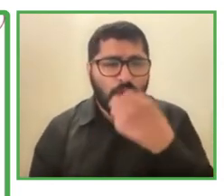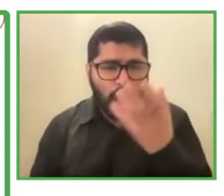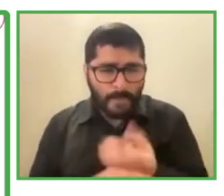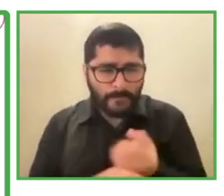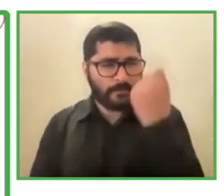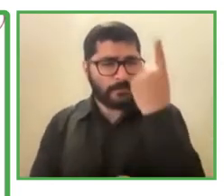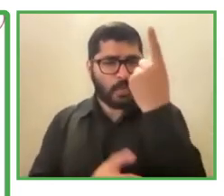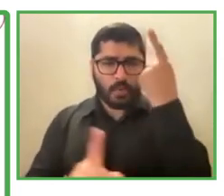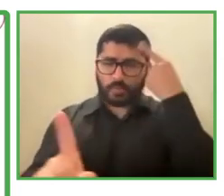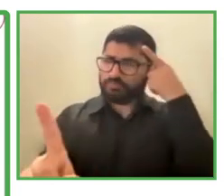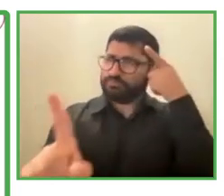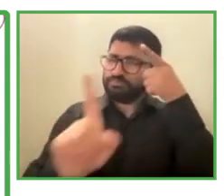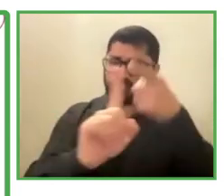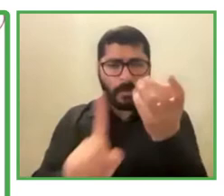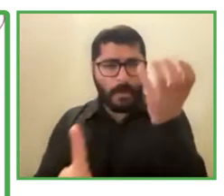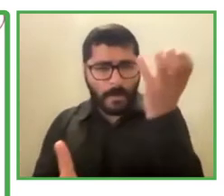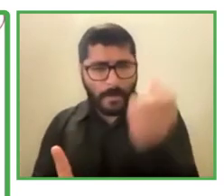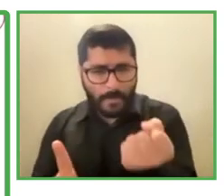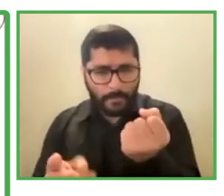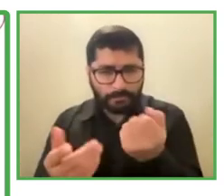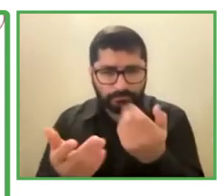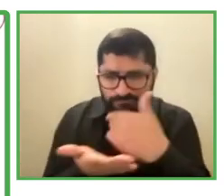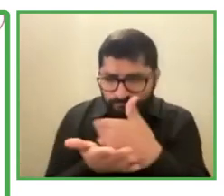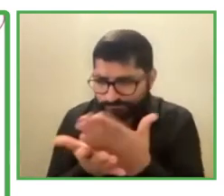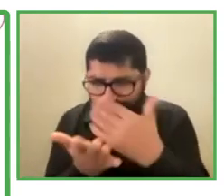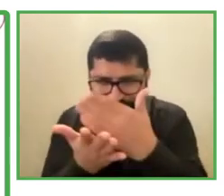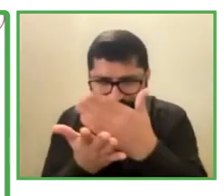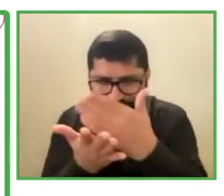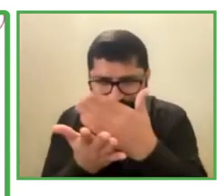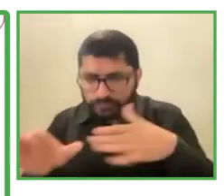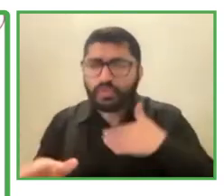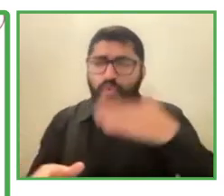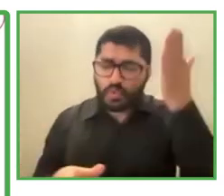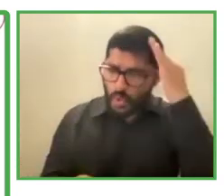1 million visually impaired users.